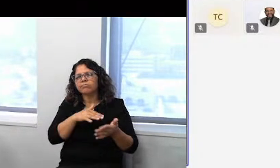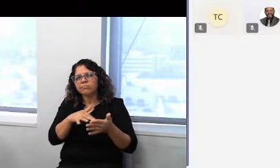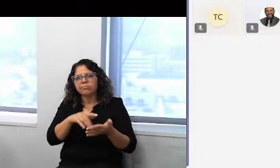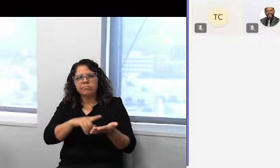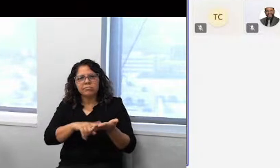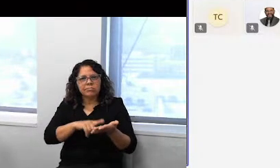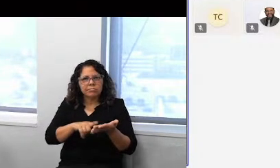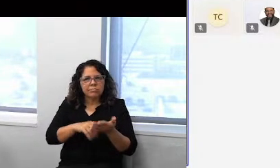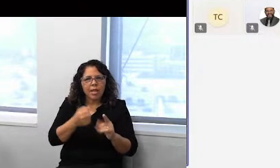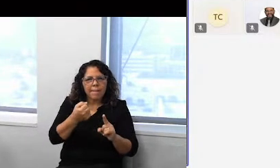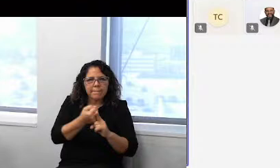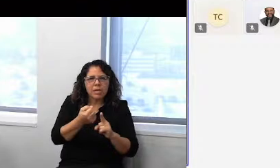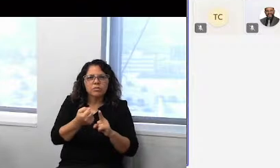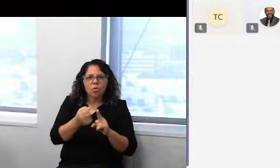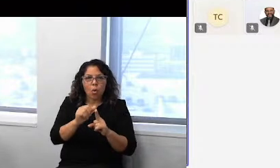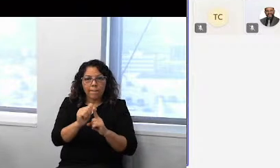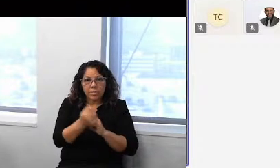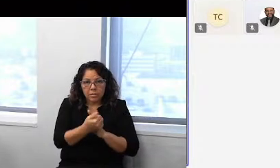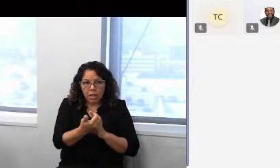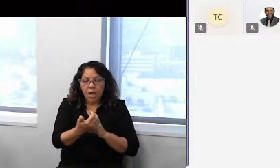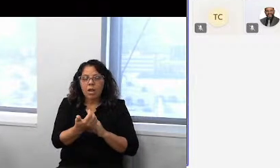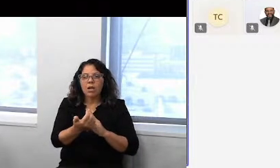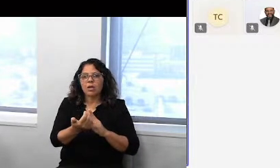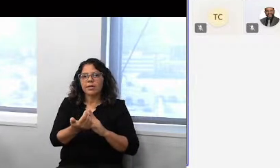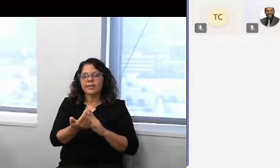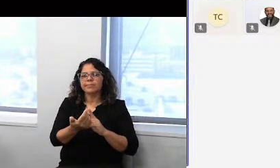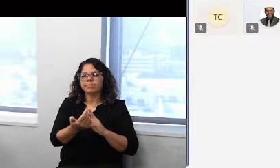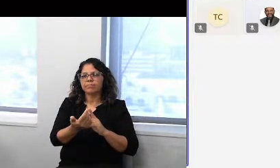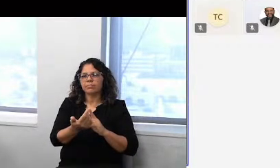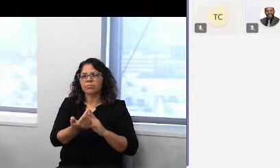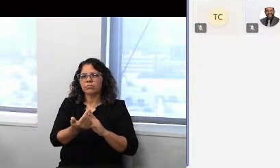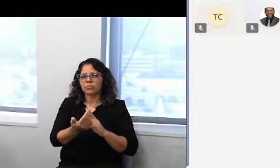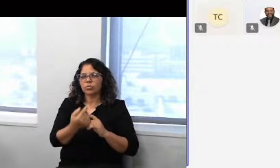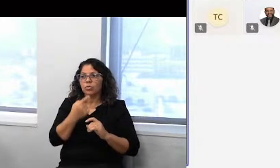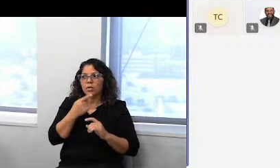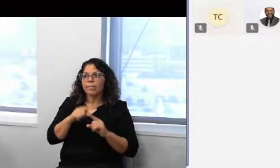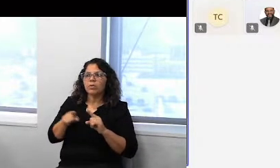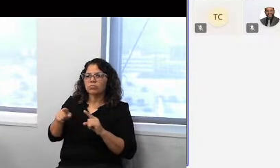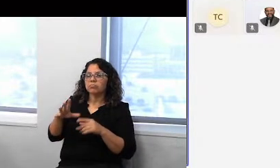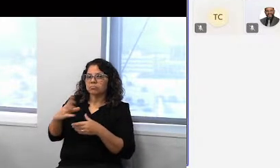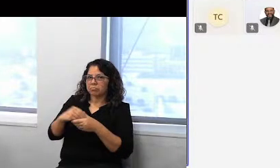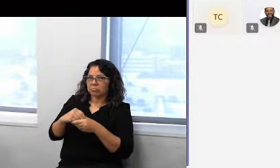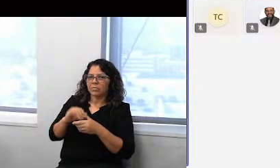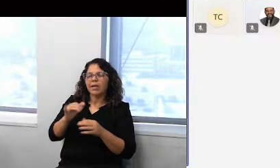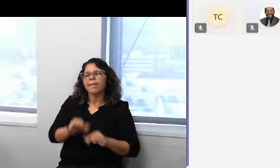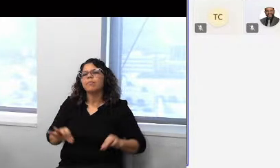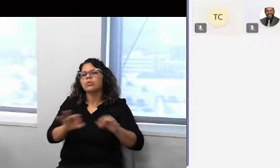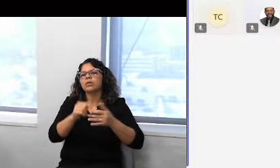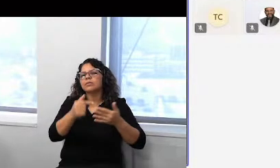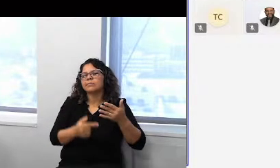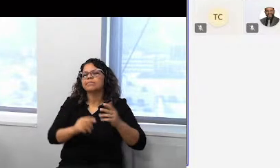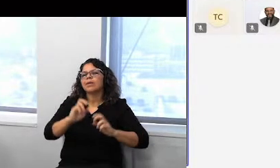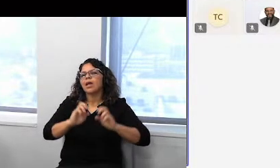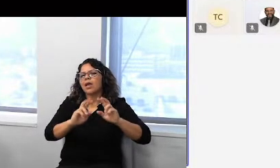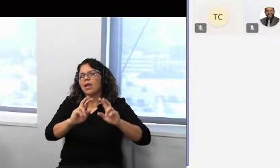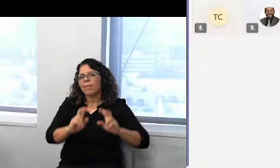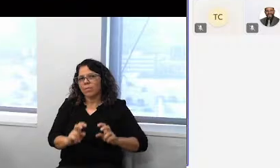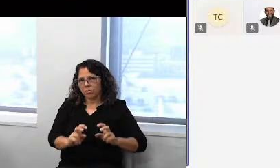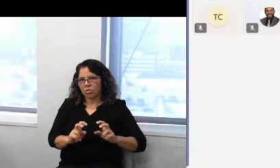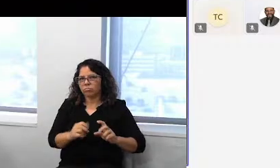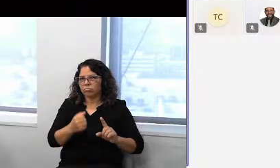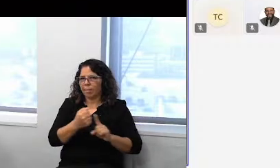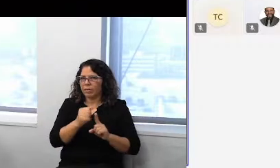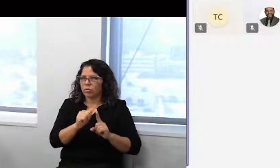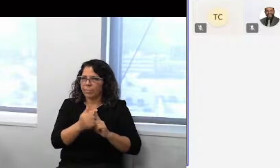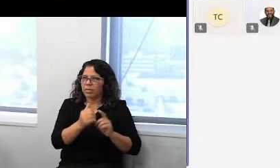very important element of it. Analyzing the environmental impact that is specific to the particular capacity increase that you're talking about. And the